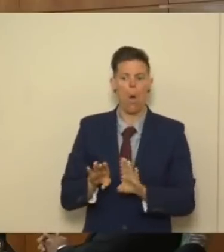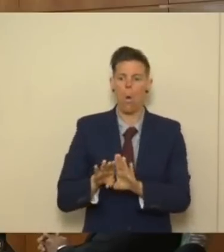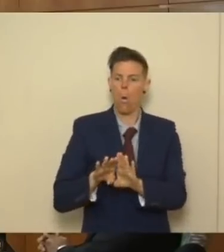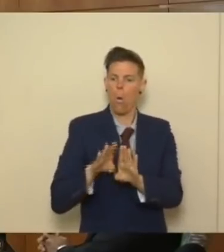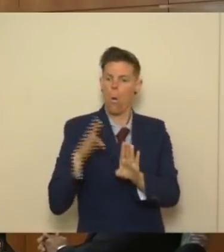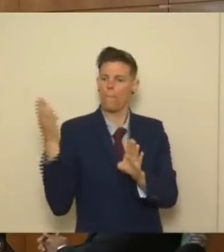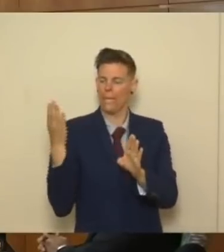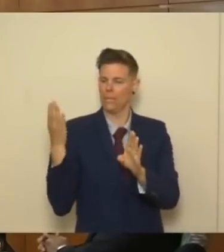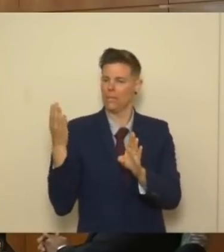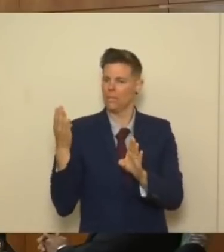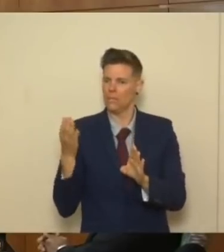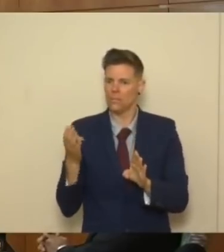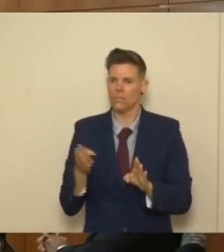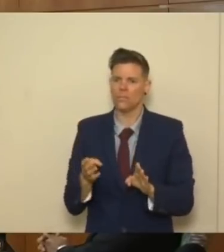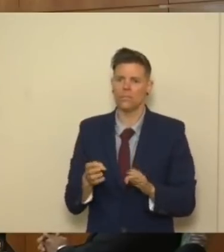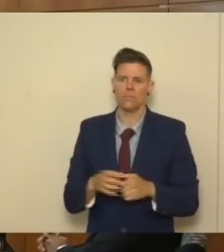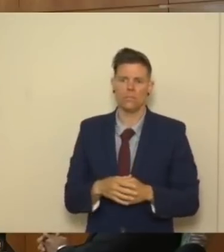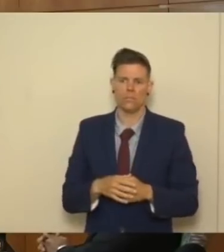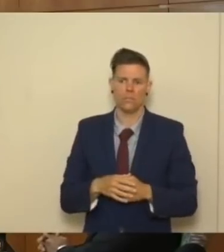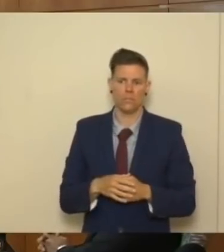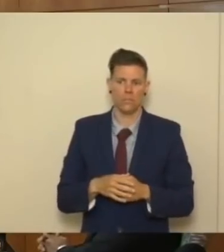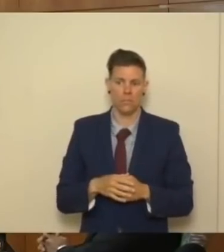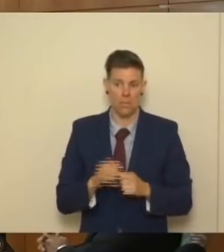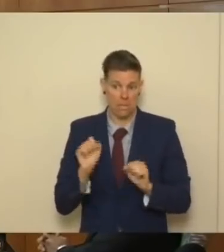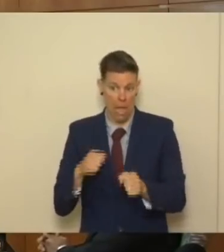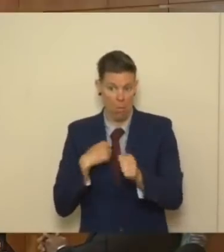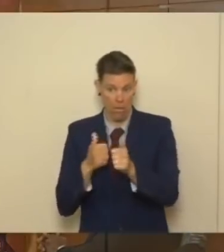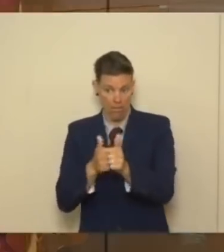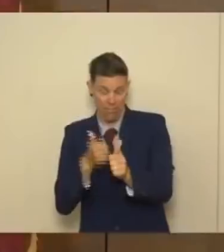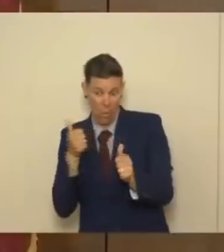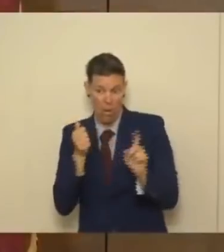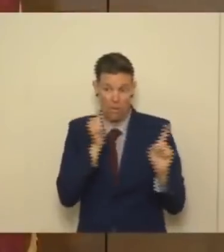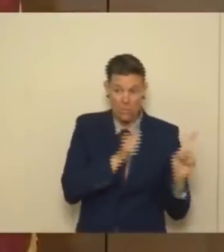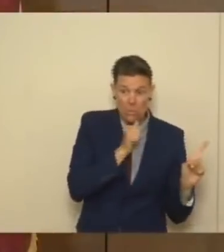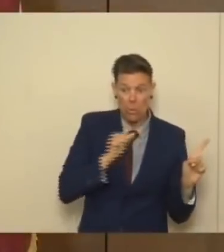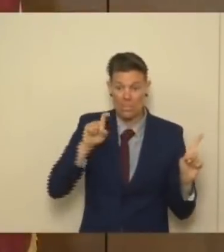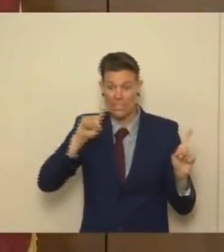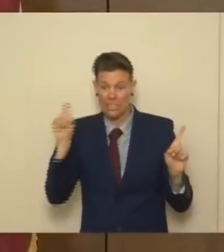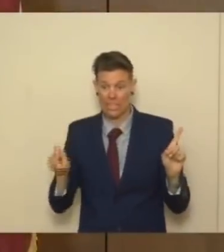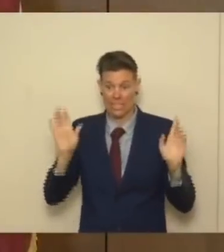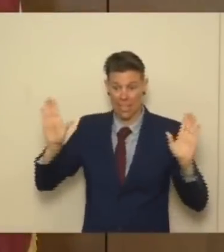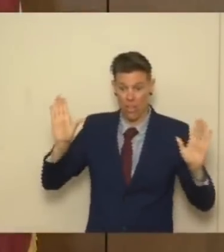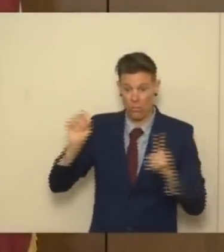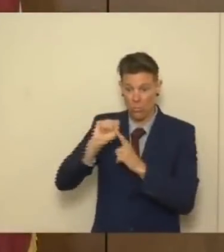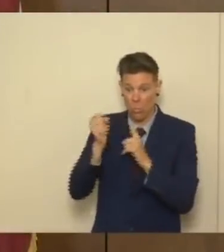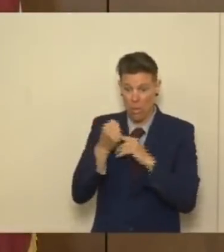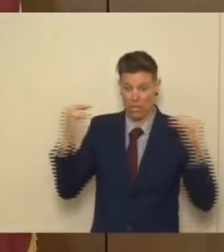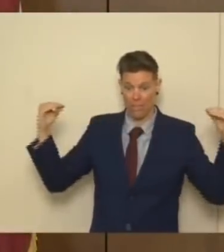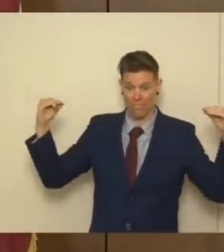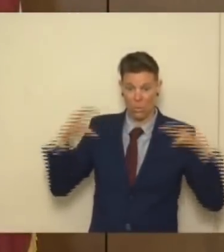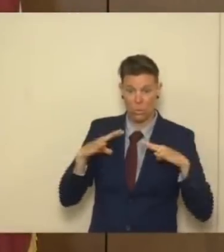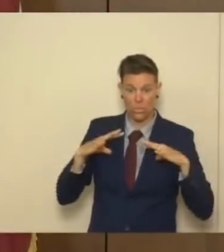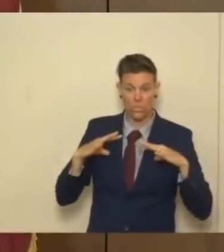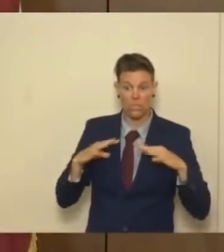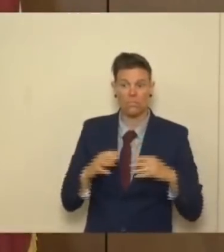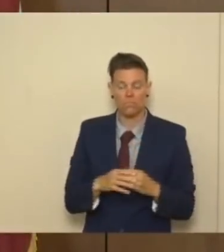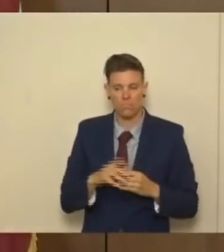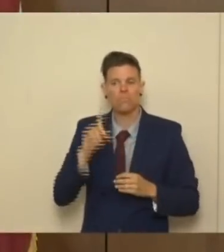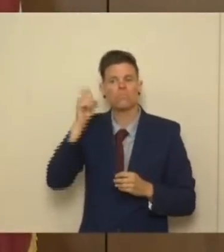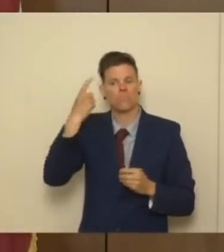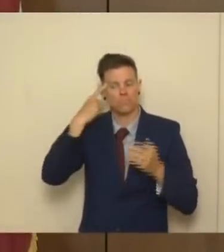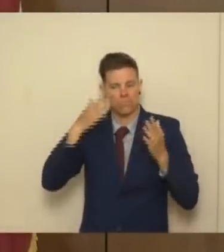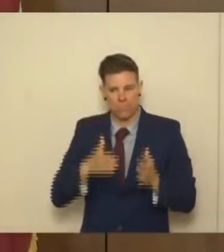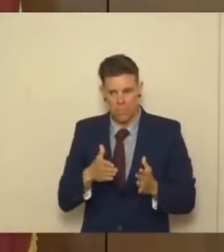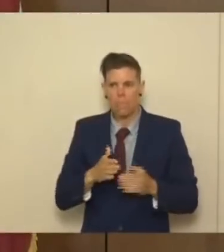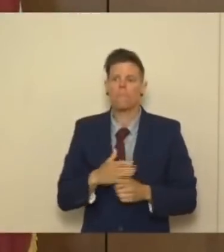emerged in Arizona and Texas? Well, because we've gone, Dan, thanks, we've gone really slow and we've been challenged, and